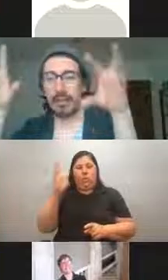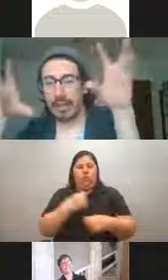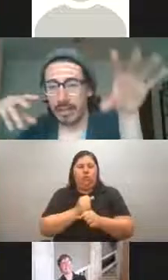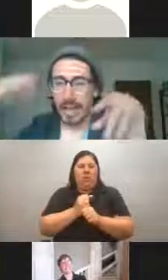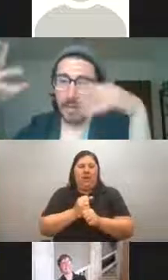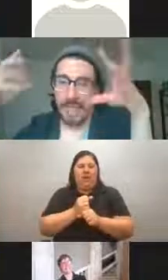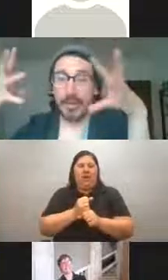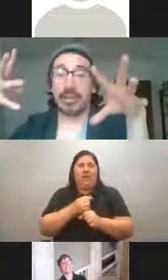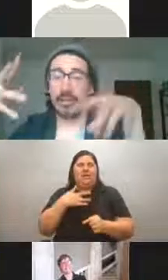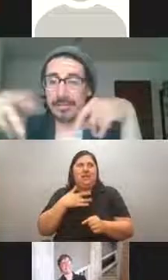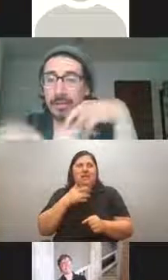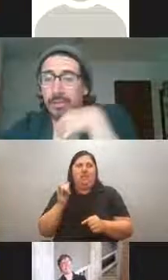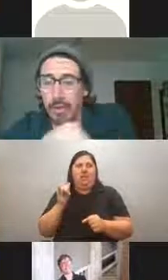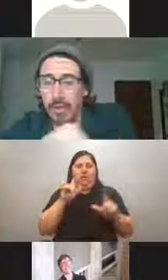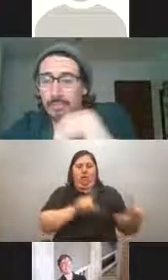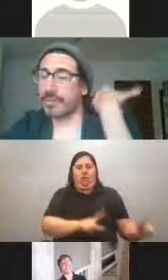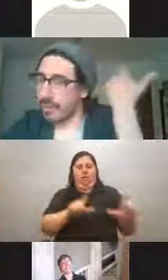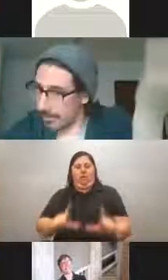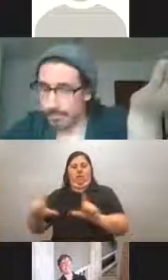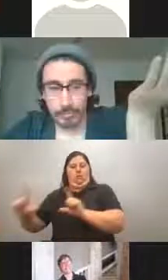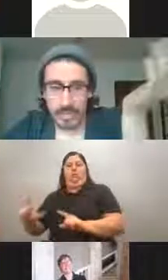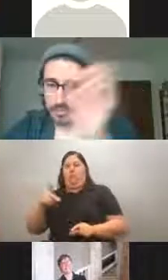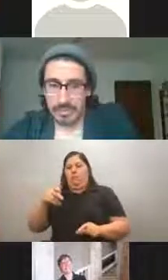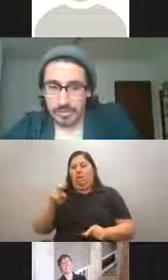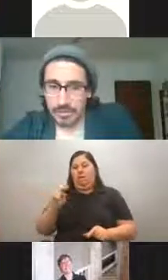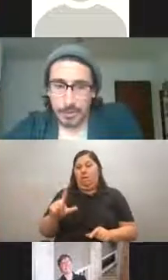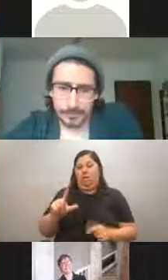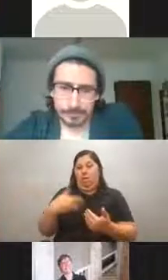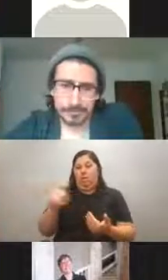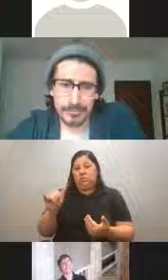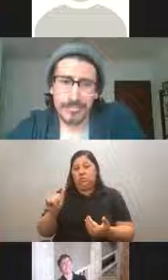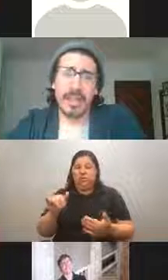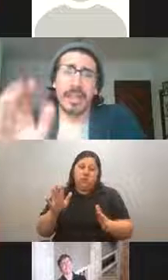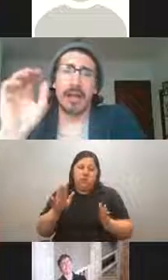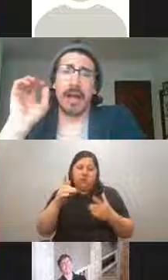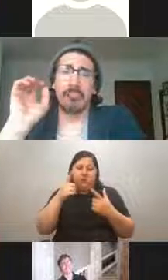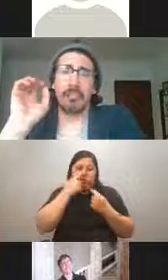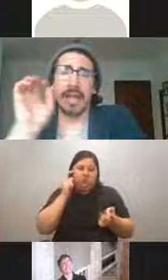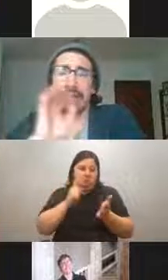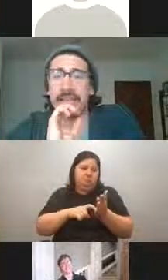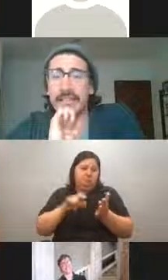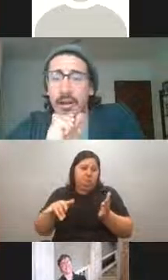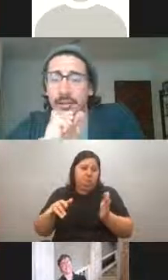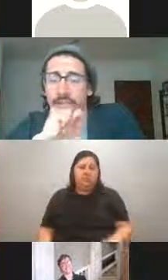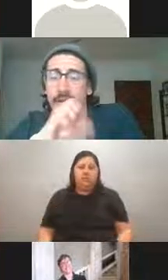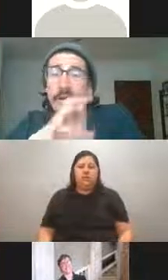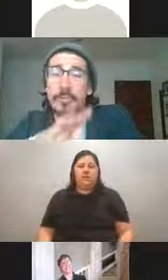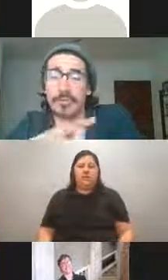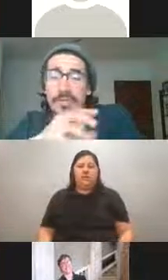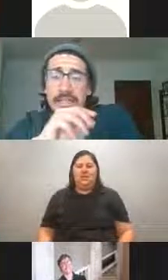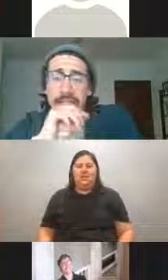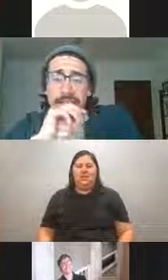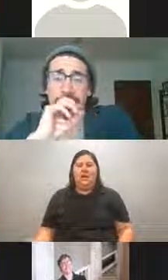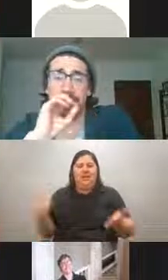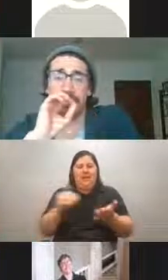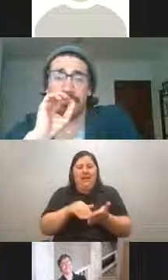panel-like areas of the wall. Interesting to know. And again, this art